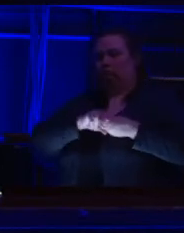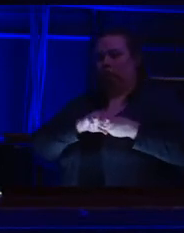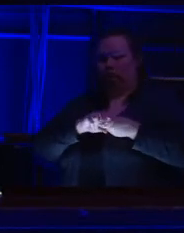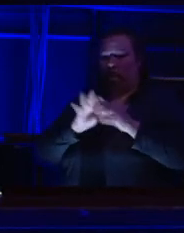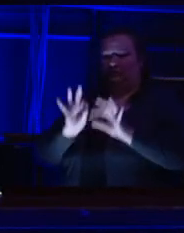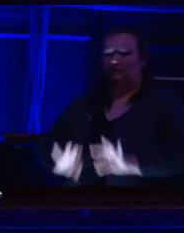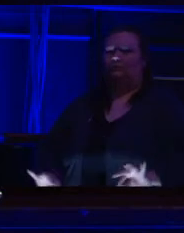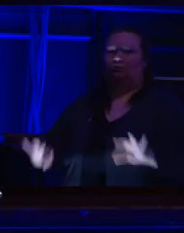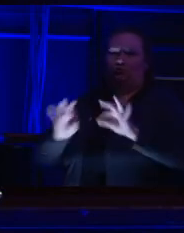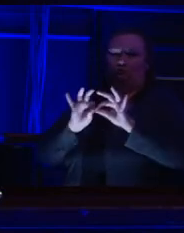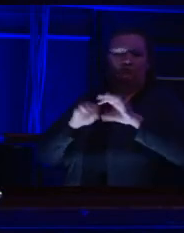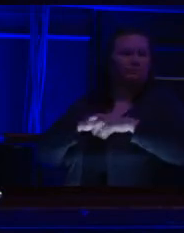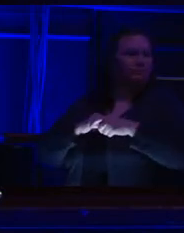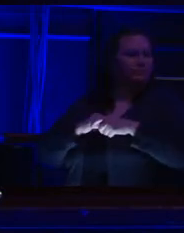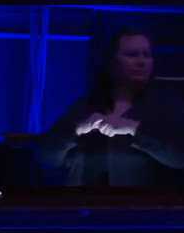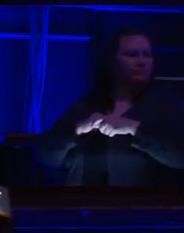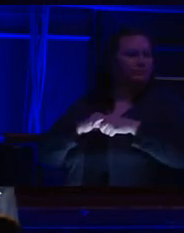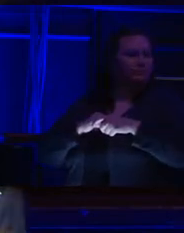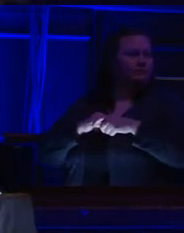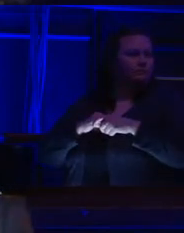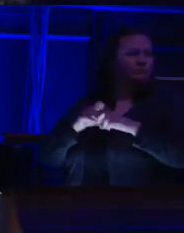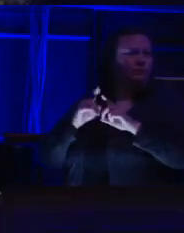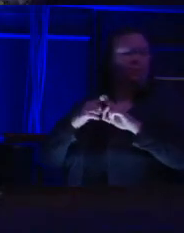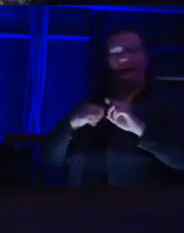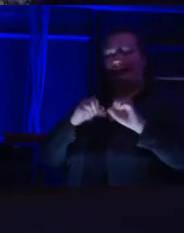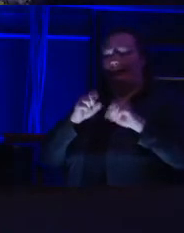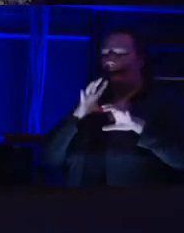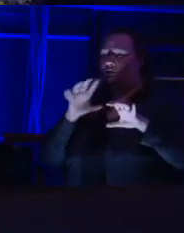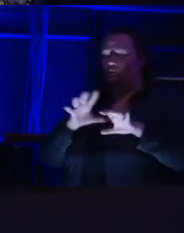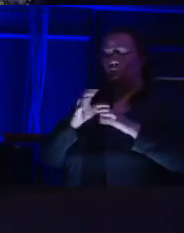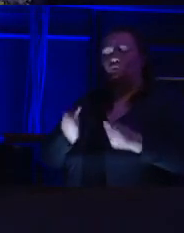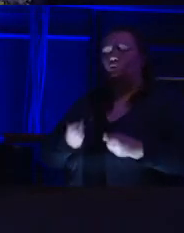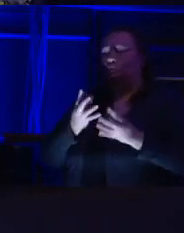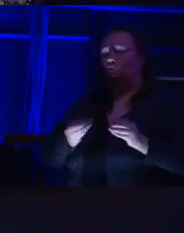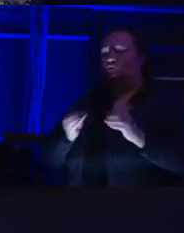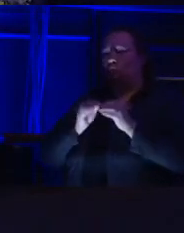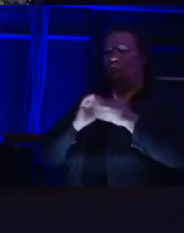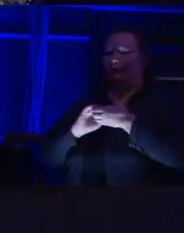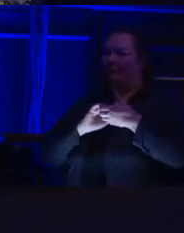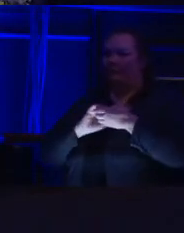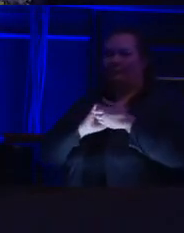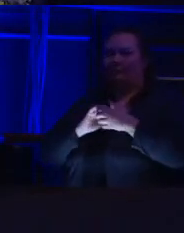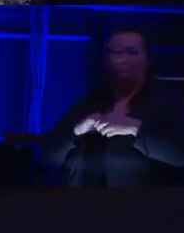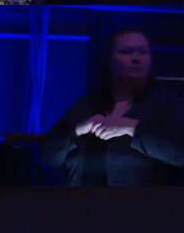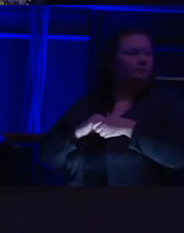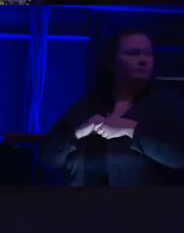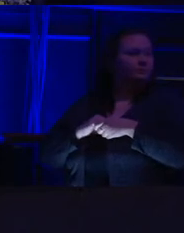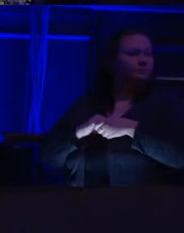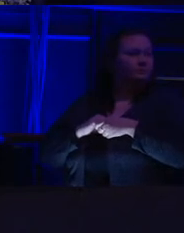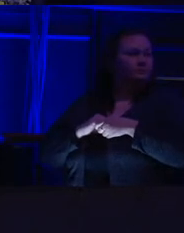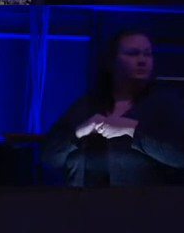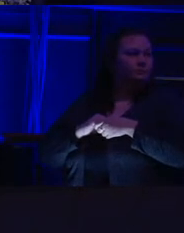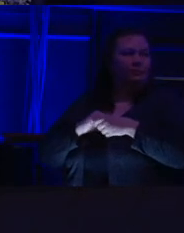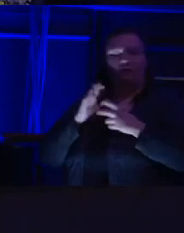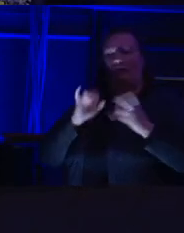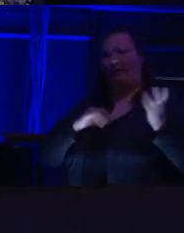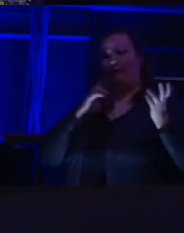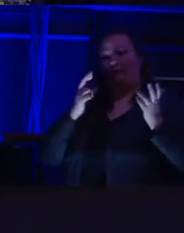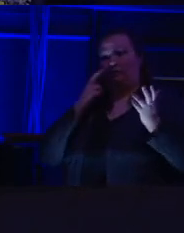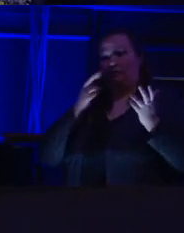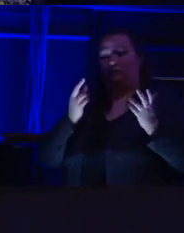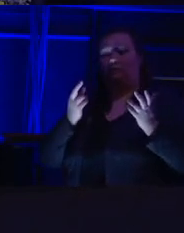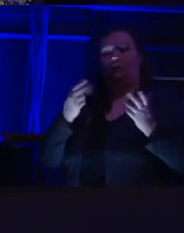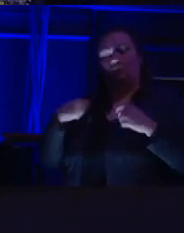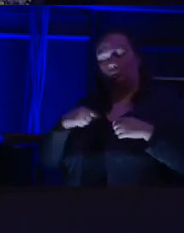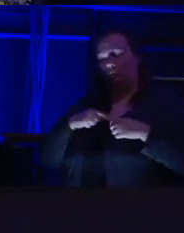essentials. Yet we can do so much more together. For that reason, we have embarked